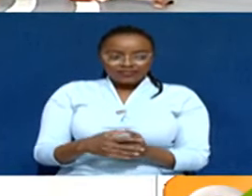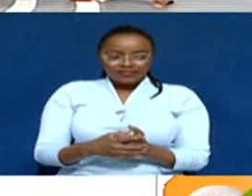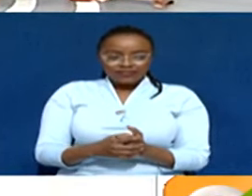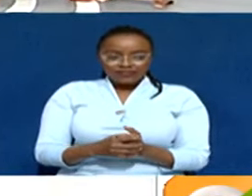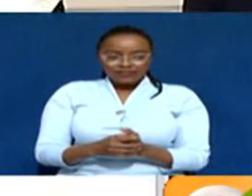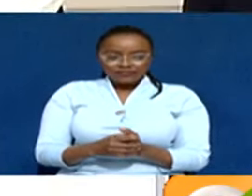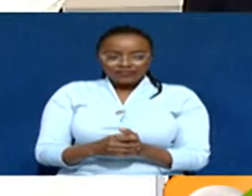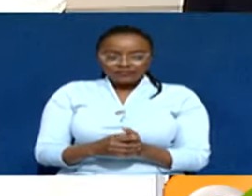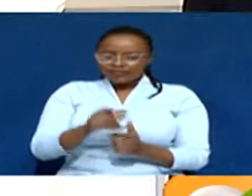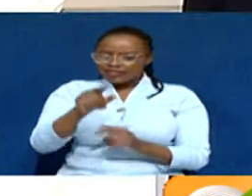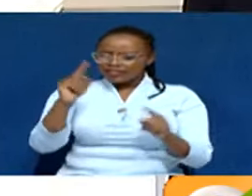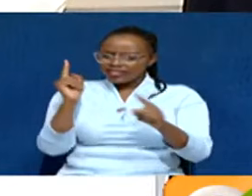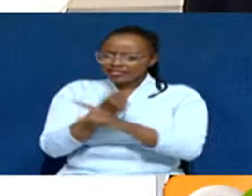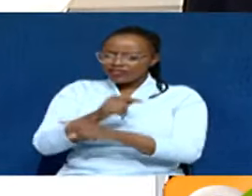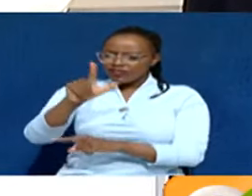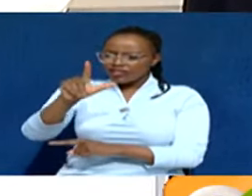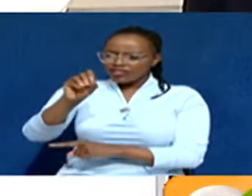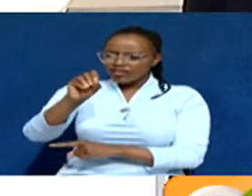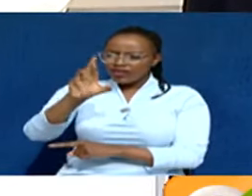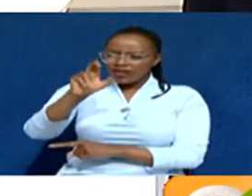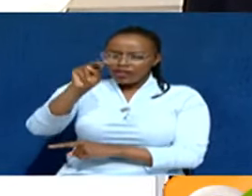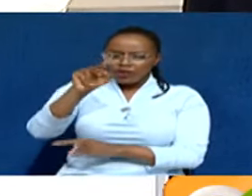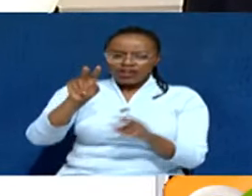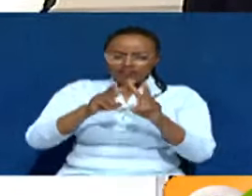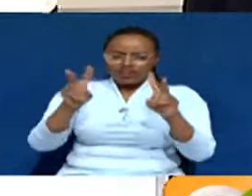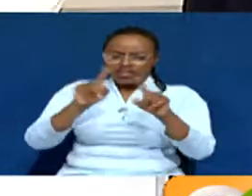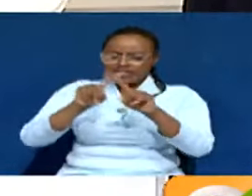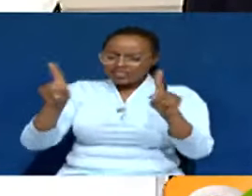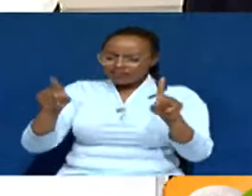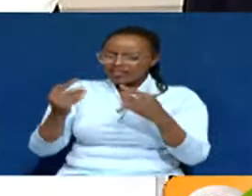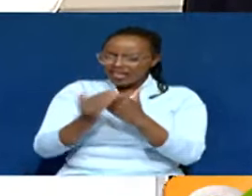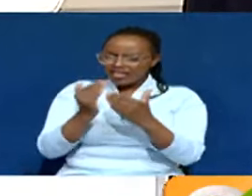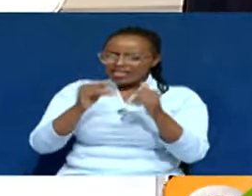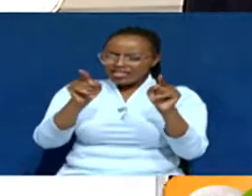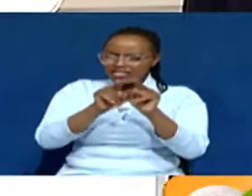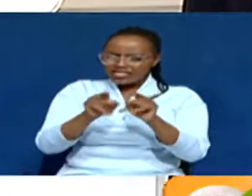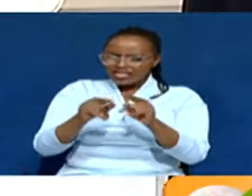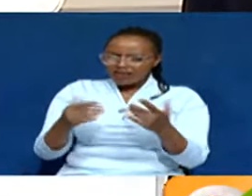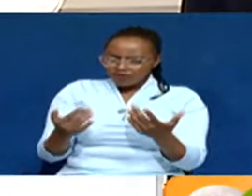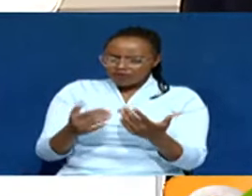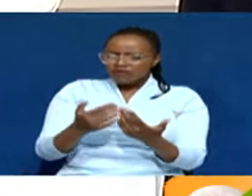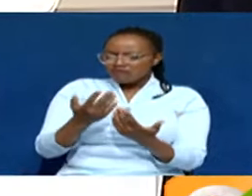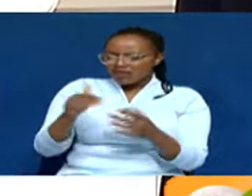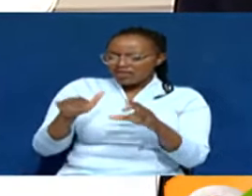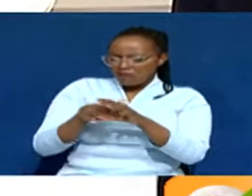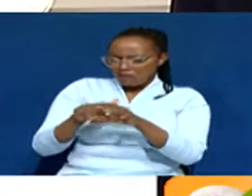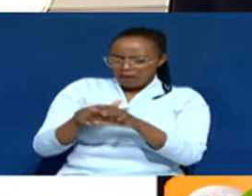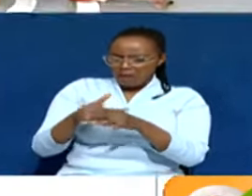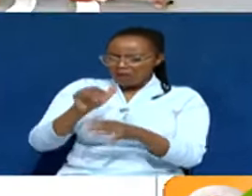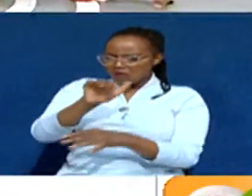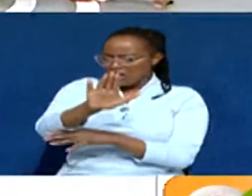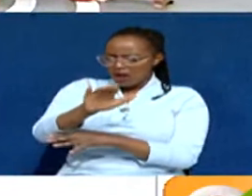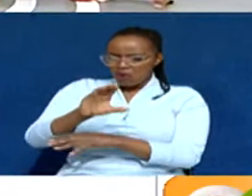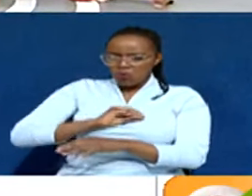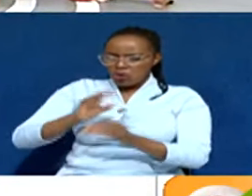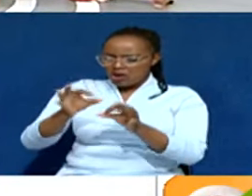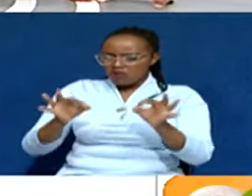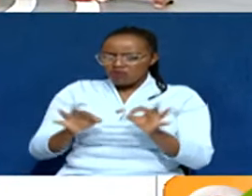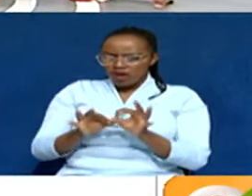But Lorna, it was different for you. It was very different. They treated you like what one of their own, probably.